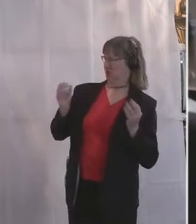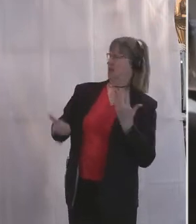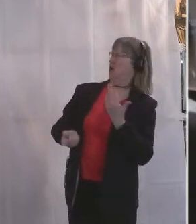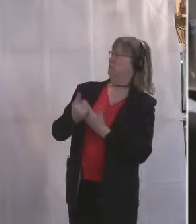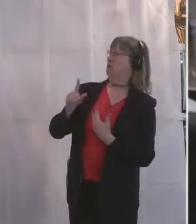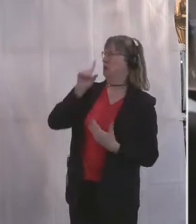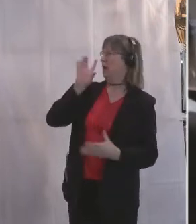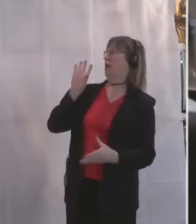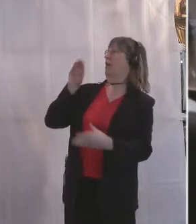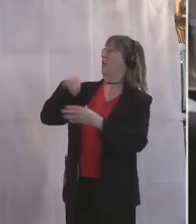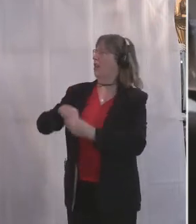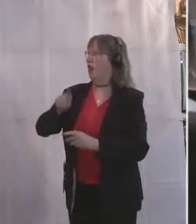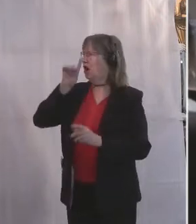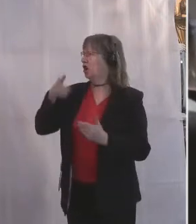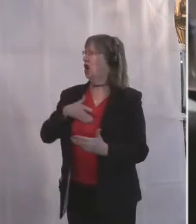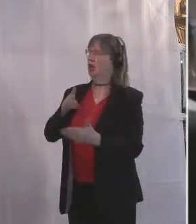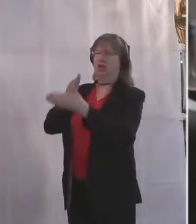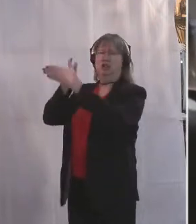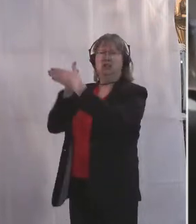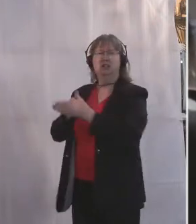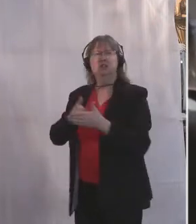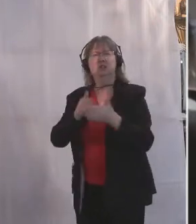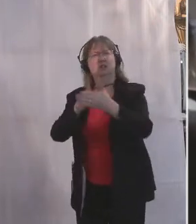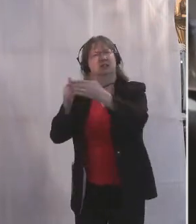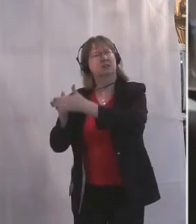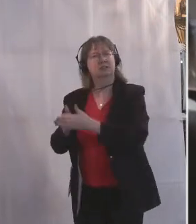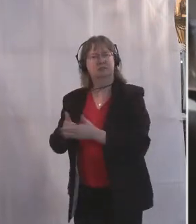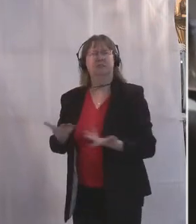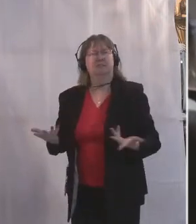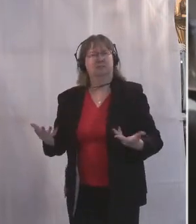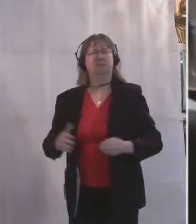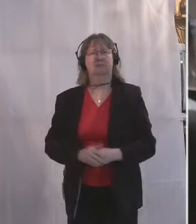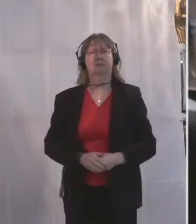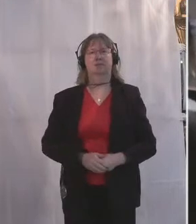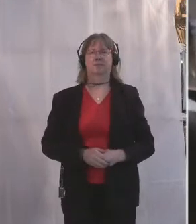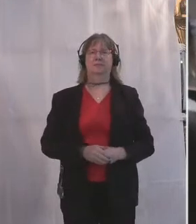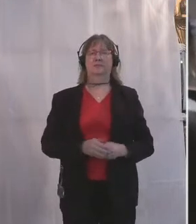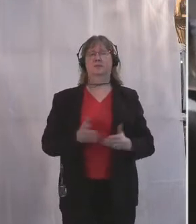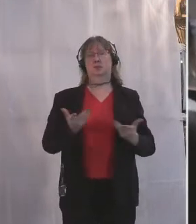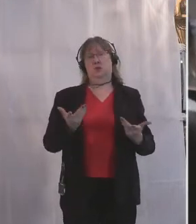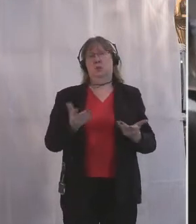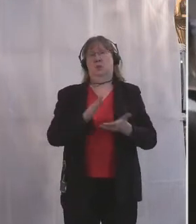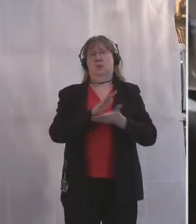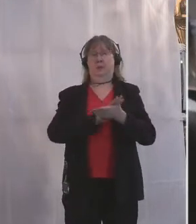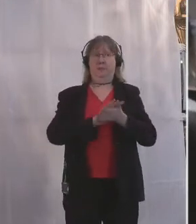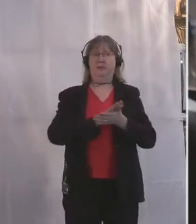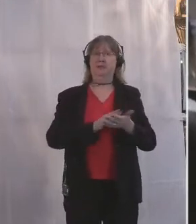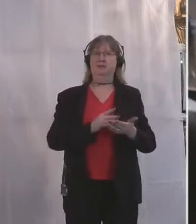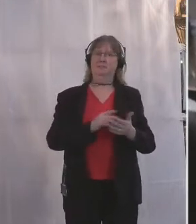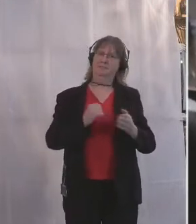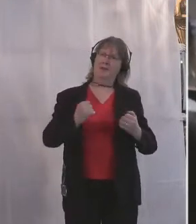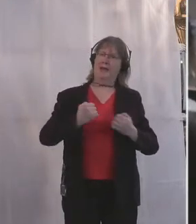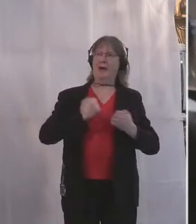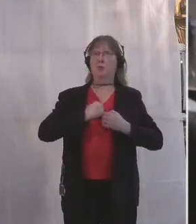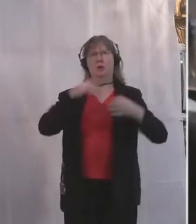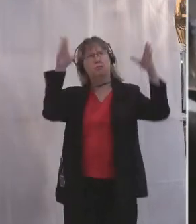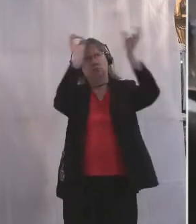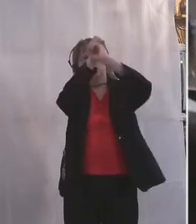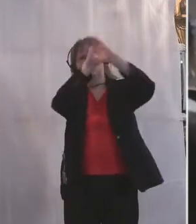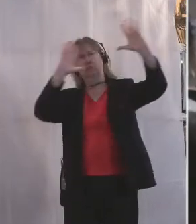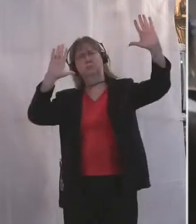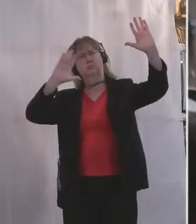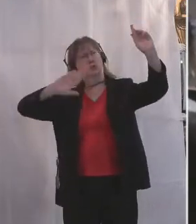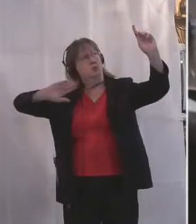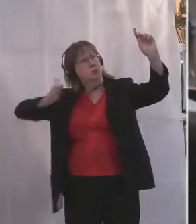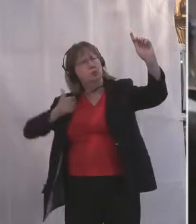some of the industries that we know are going to drive our future economy. So we have a very ambitious innovation agenda, but one